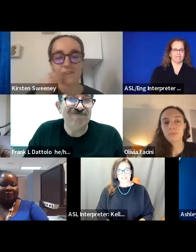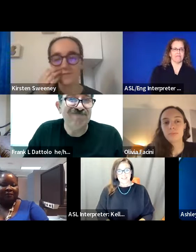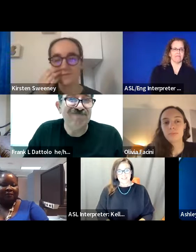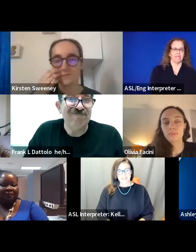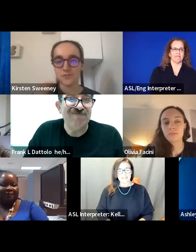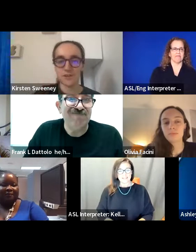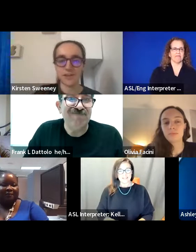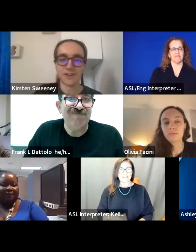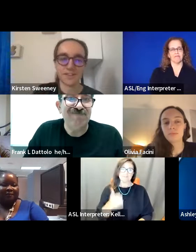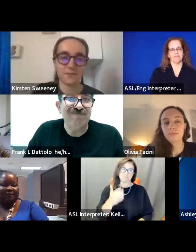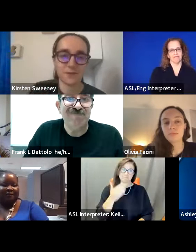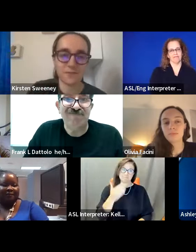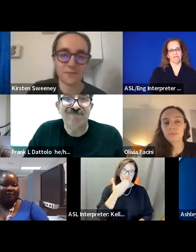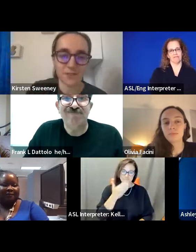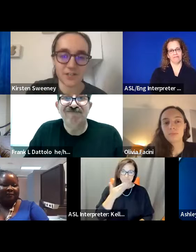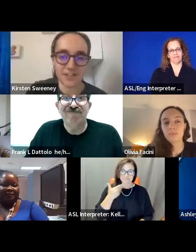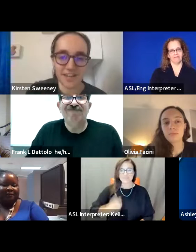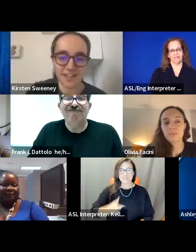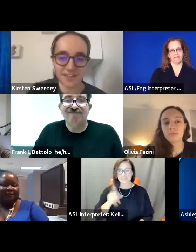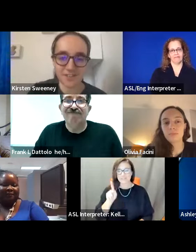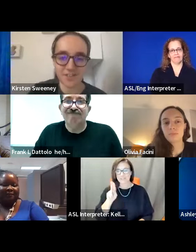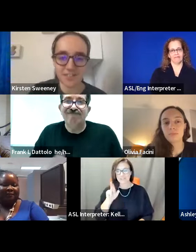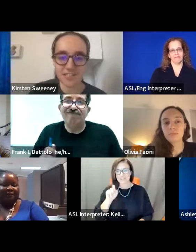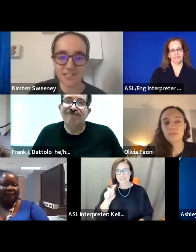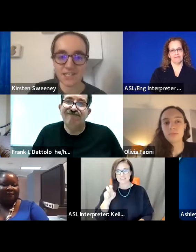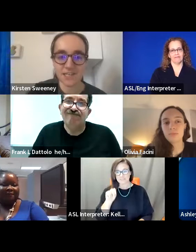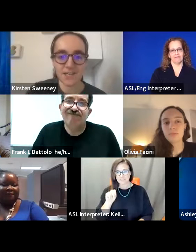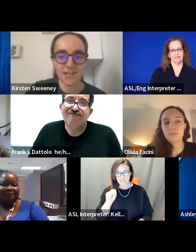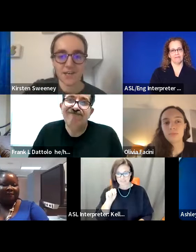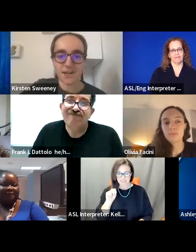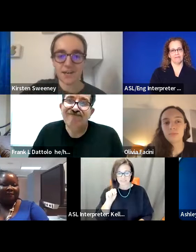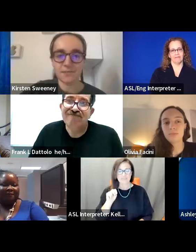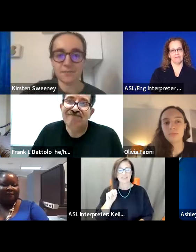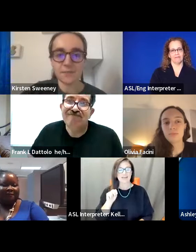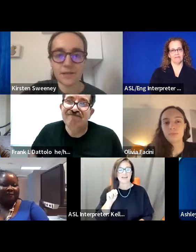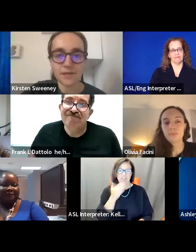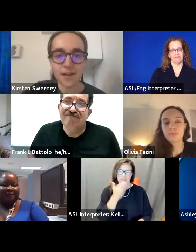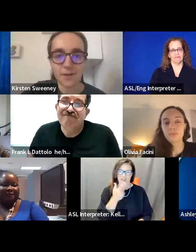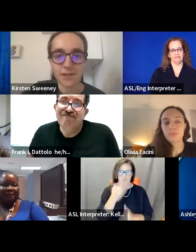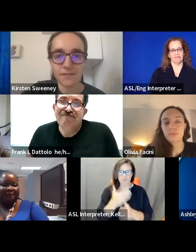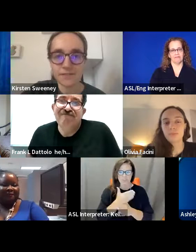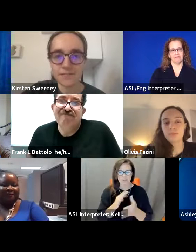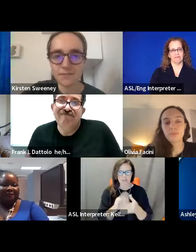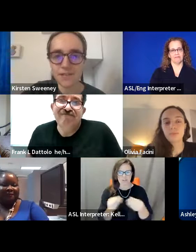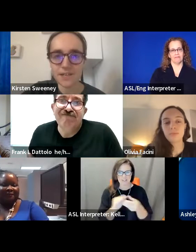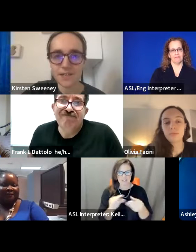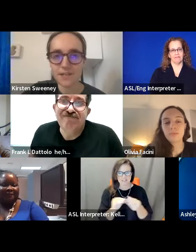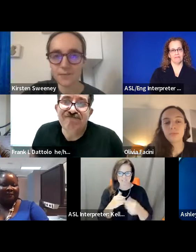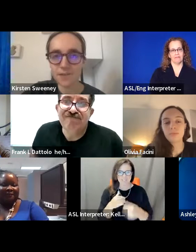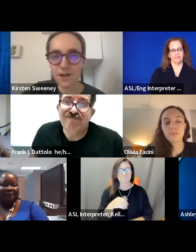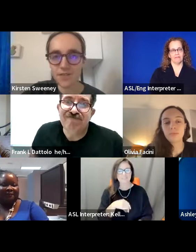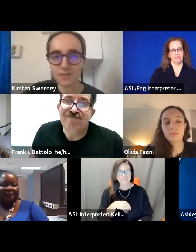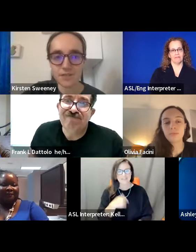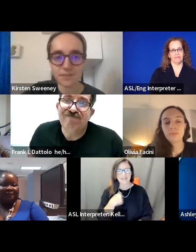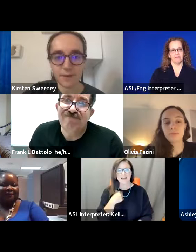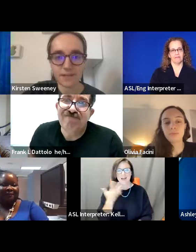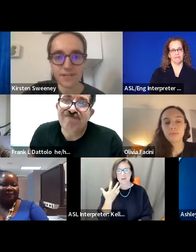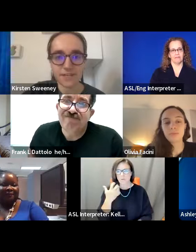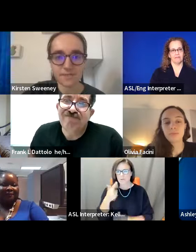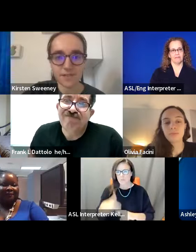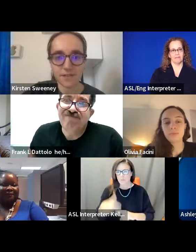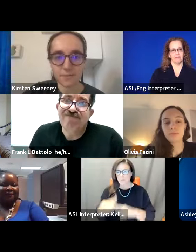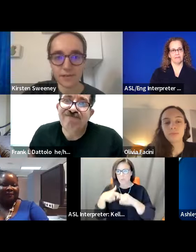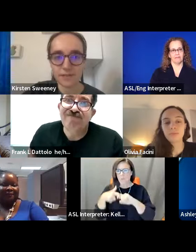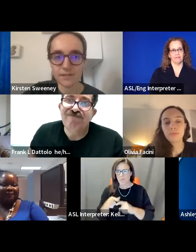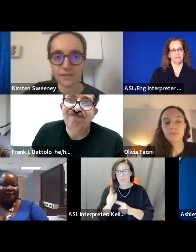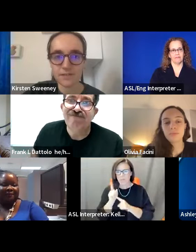Yeah, thank you so much, Frank, for sharing that. This is Kirsten. I want to give us a minute because I think we lost some of the